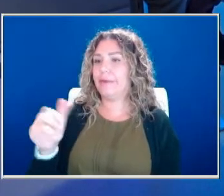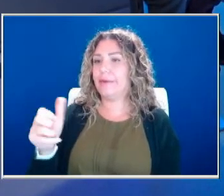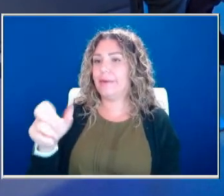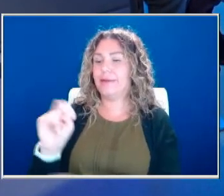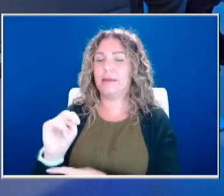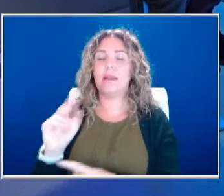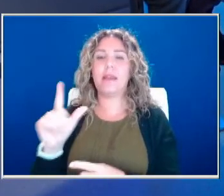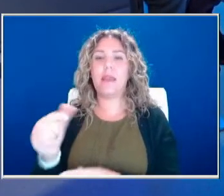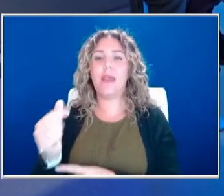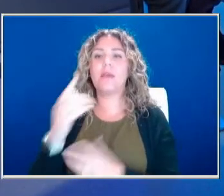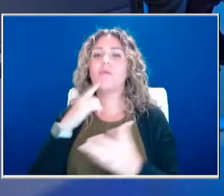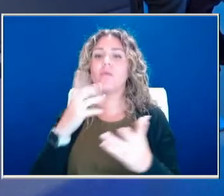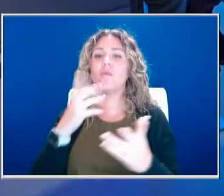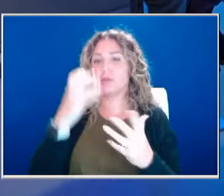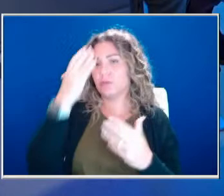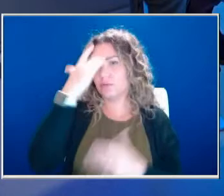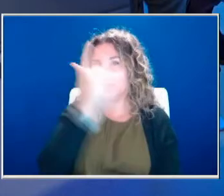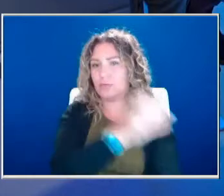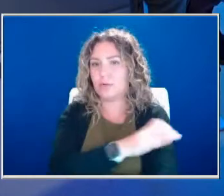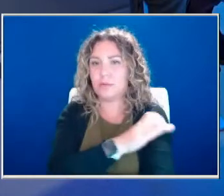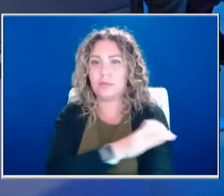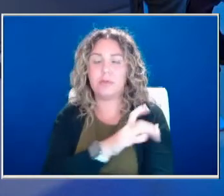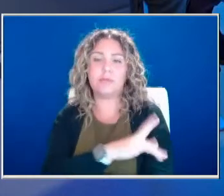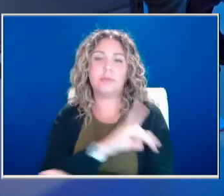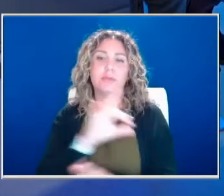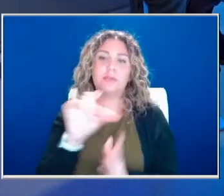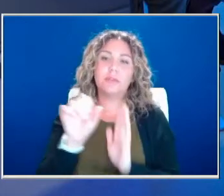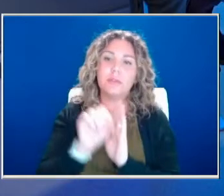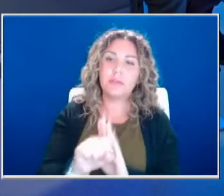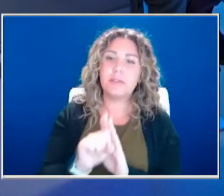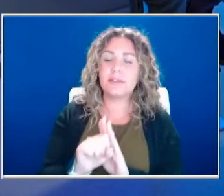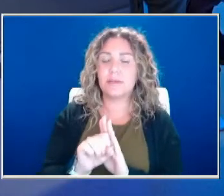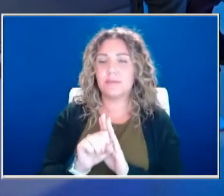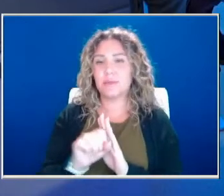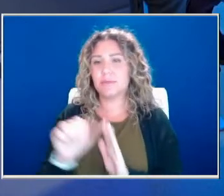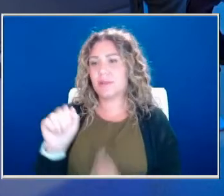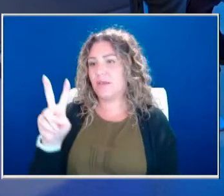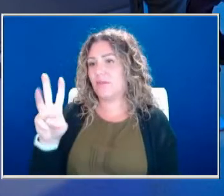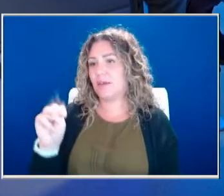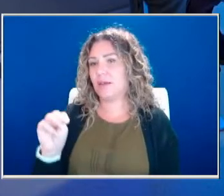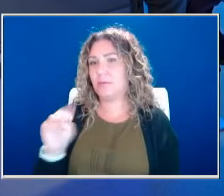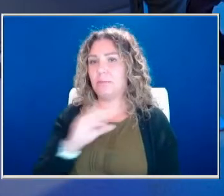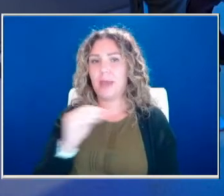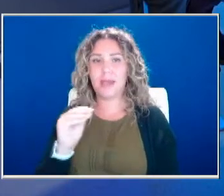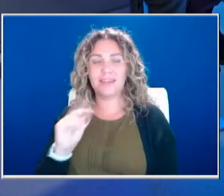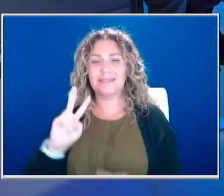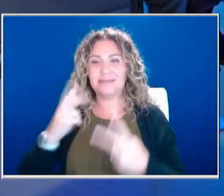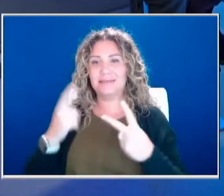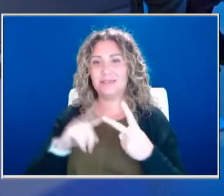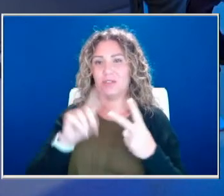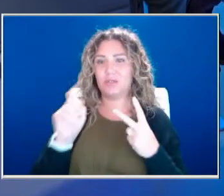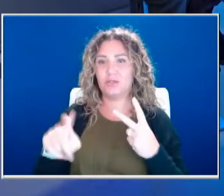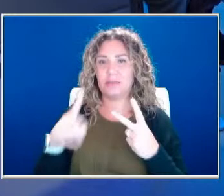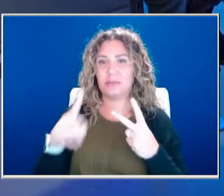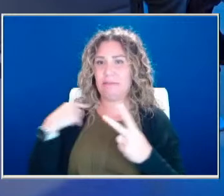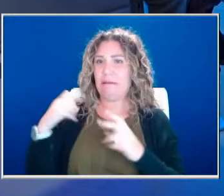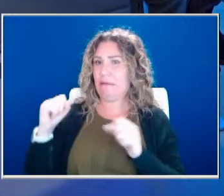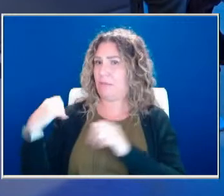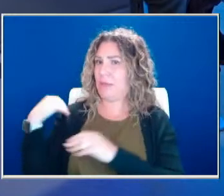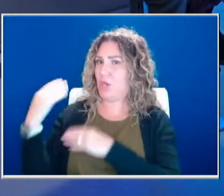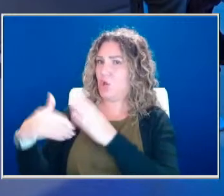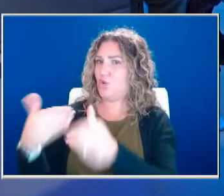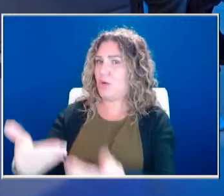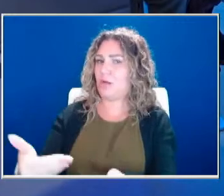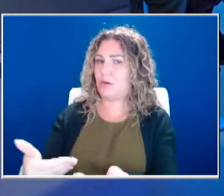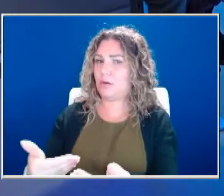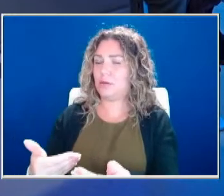symptoms of AVM? What would that be? And second question, is it hereditary? Do the Wishneys